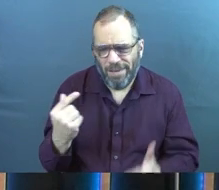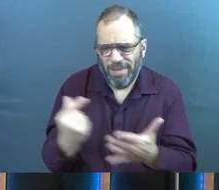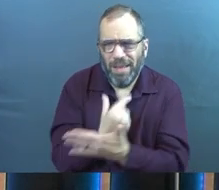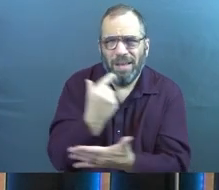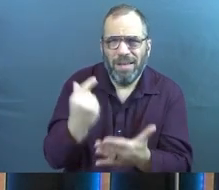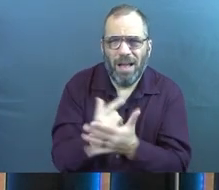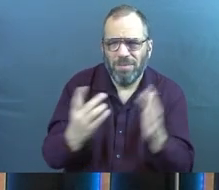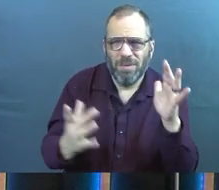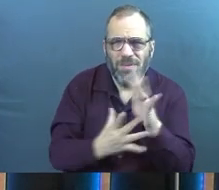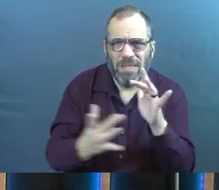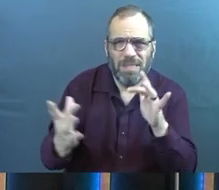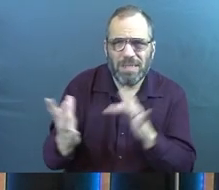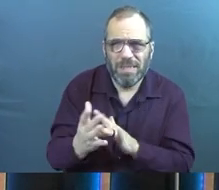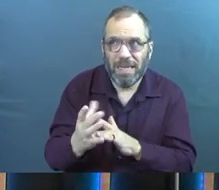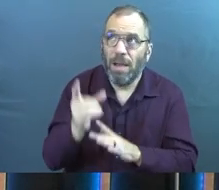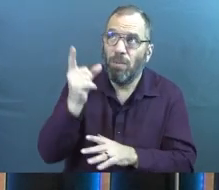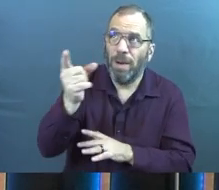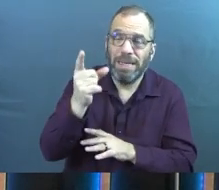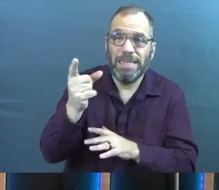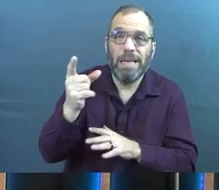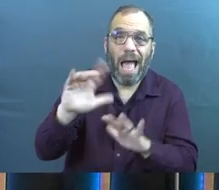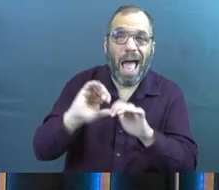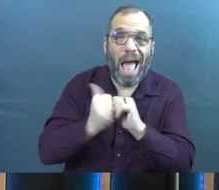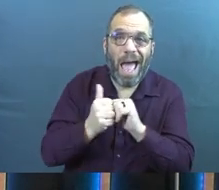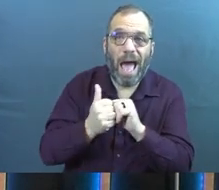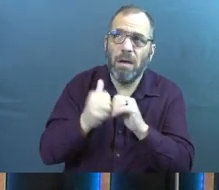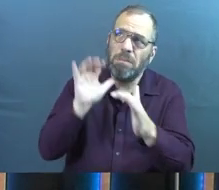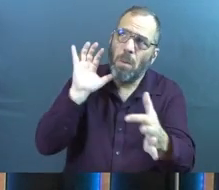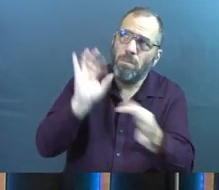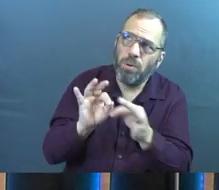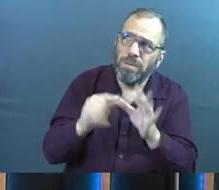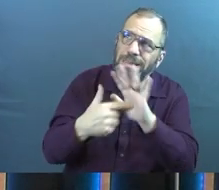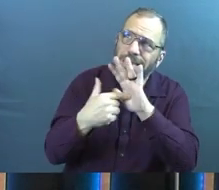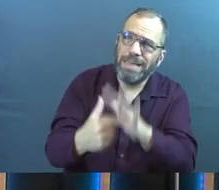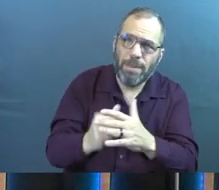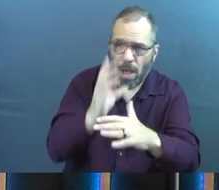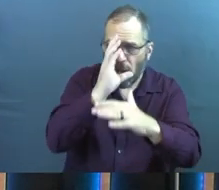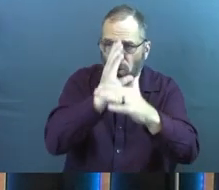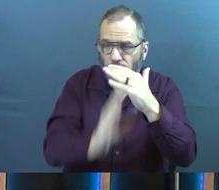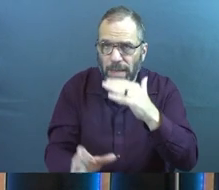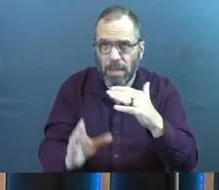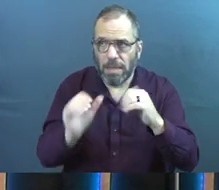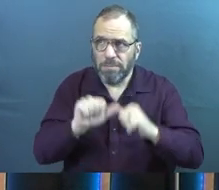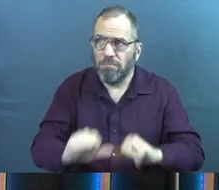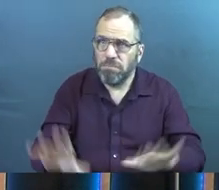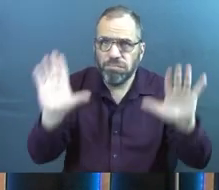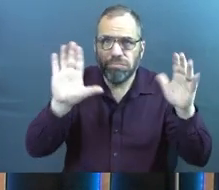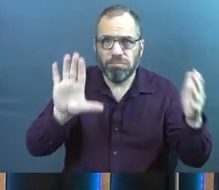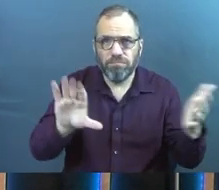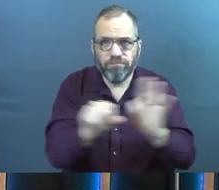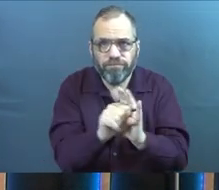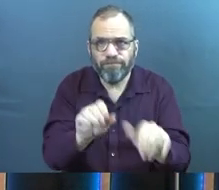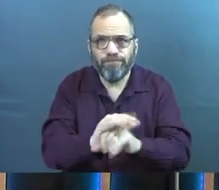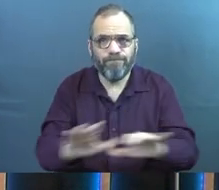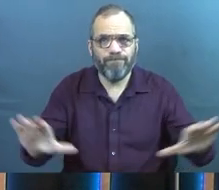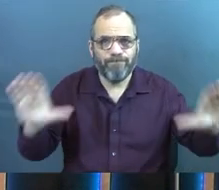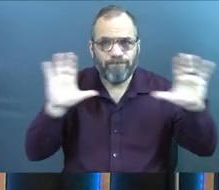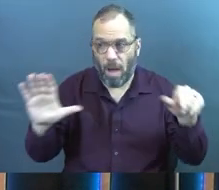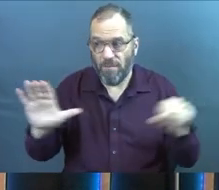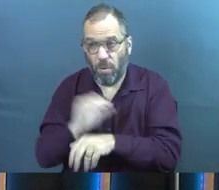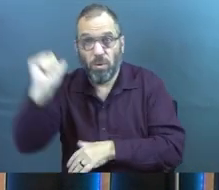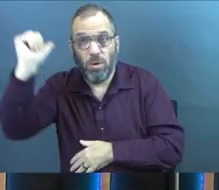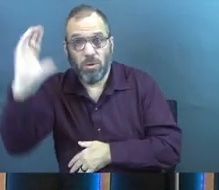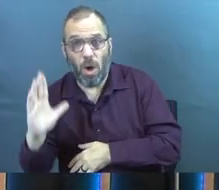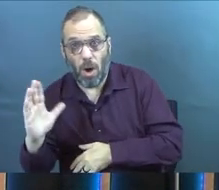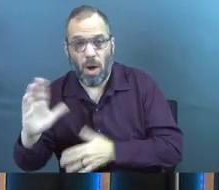gospel truth of Jesus Christ and what he did and how Jesus is the perfect example of humility and how he laid down his life, right, for us, being fully